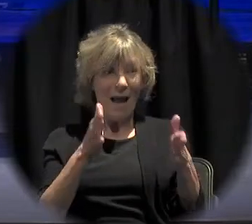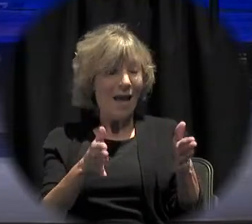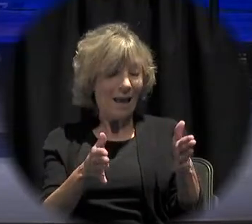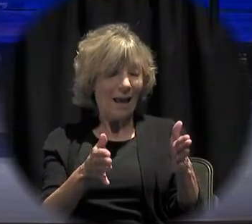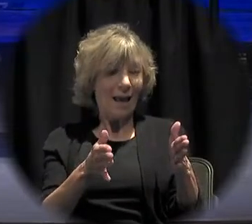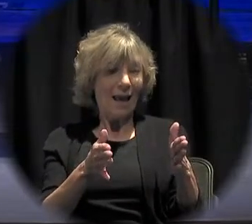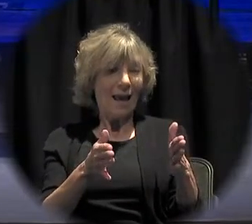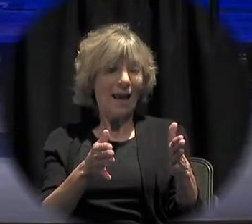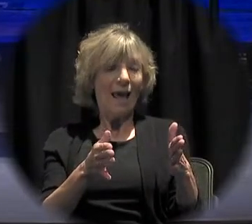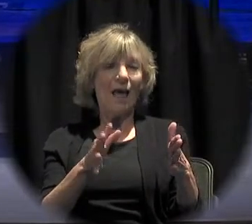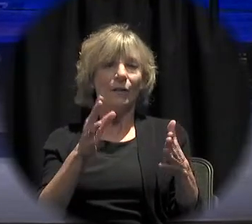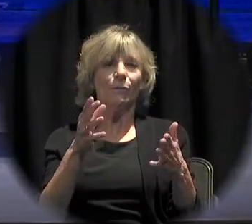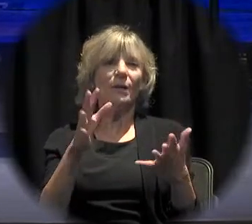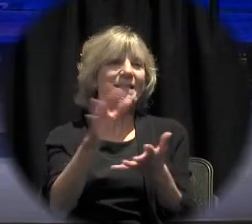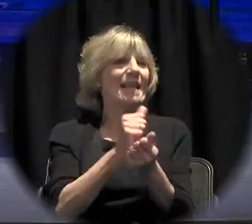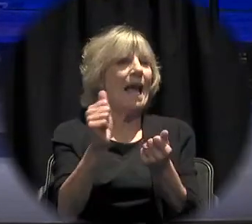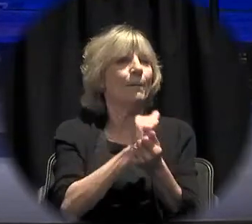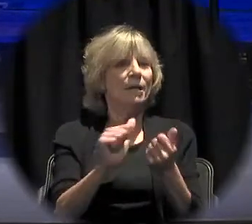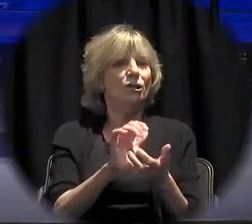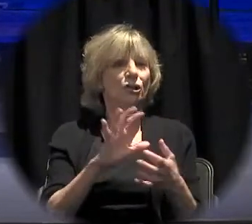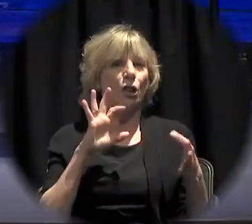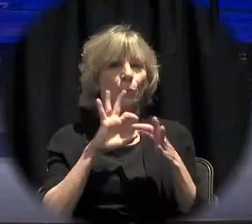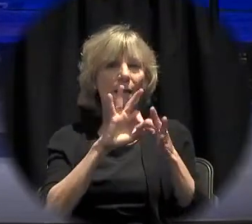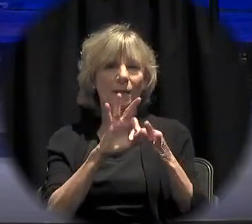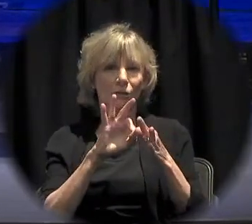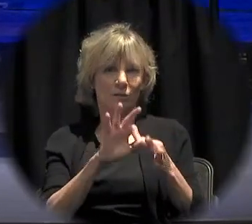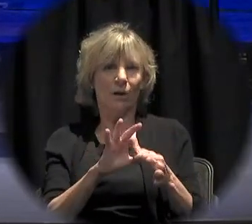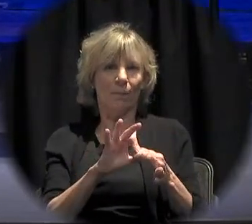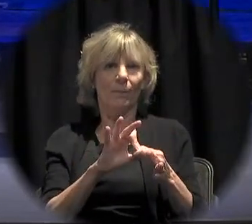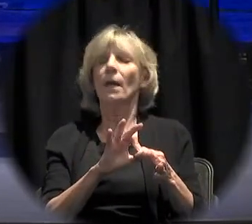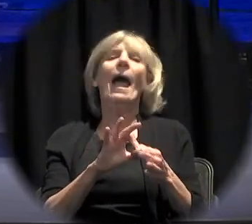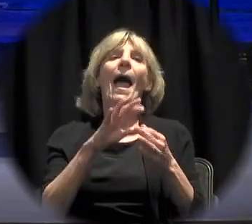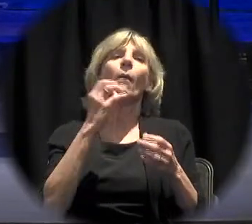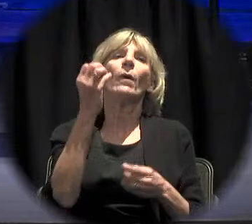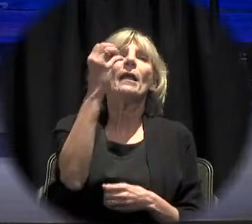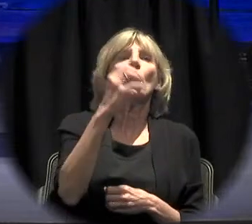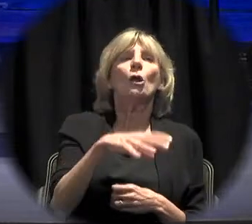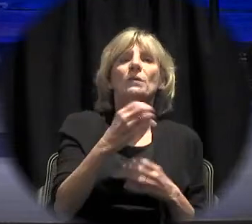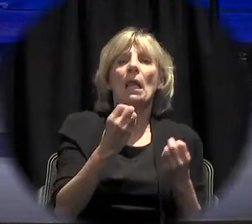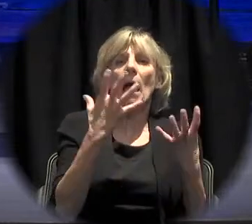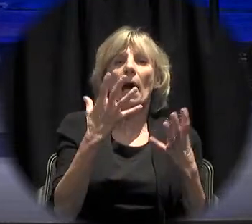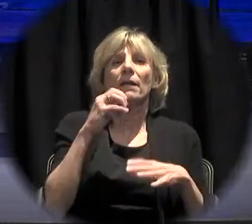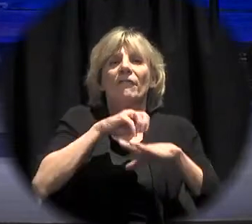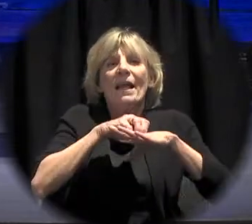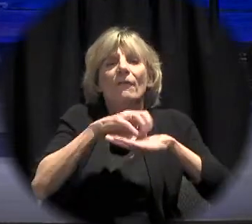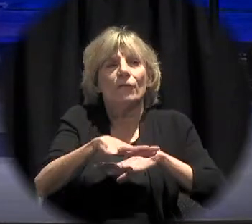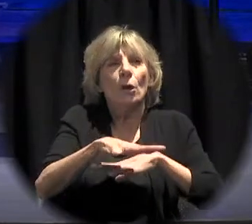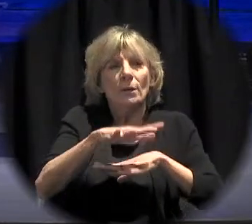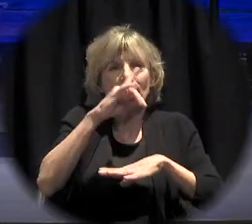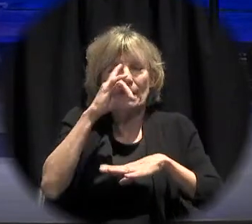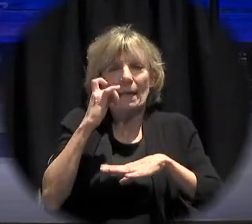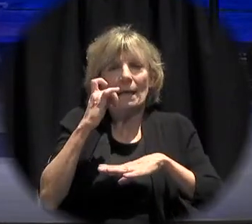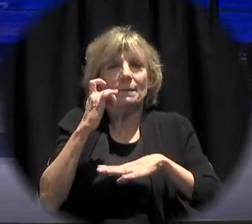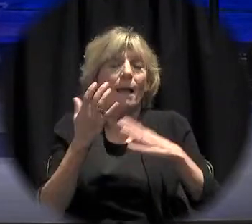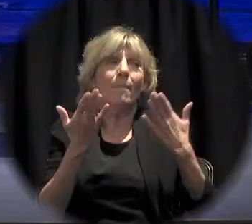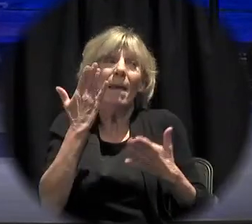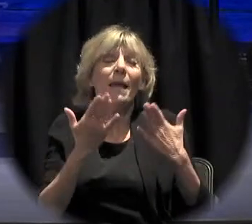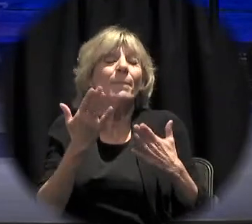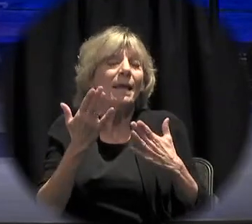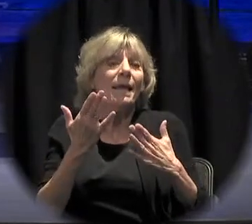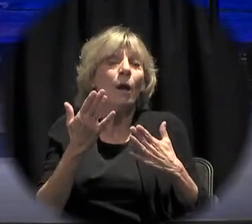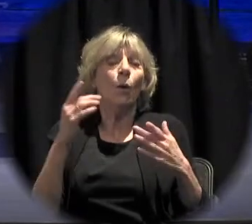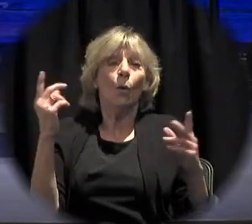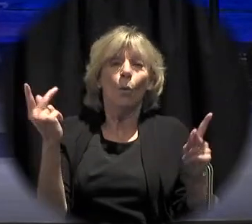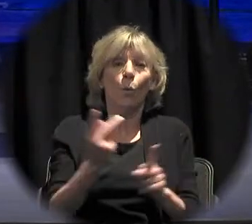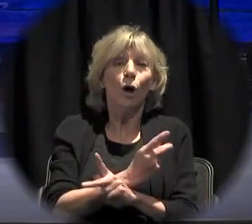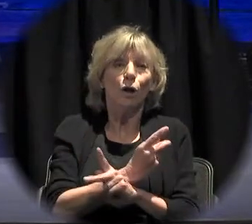and we damage relationship, and ultimately we end up losing a lot of influence. And perhaps worst, we model to our kids that